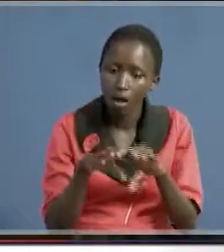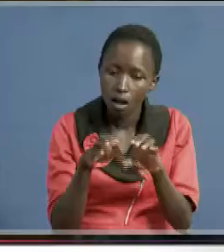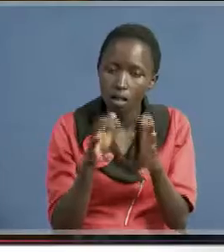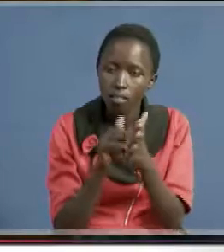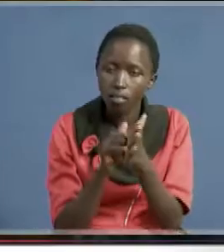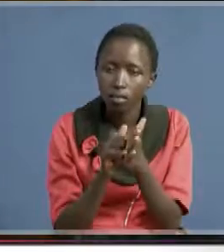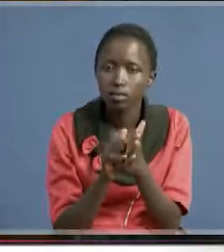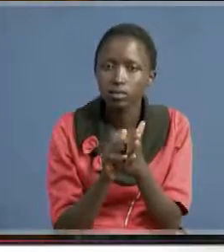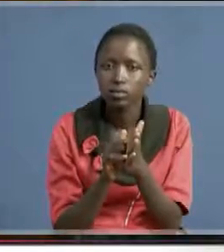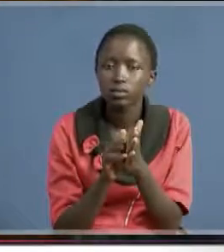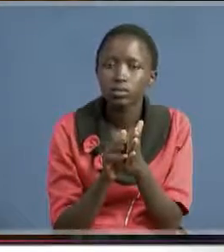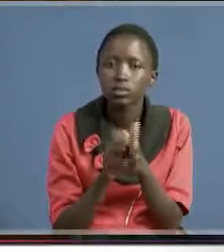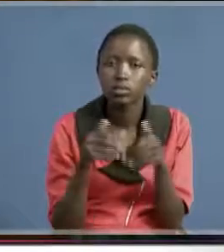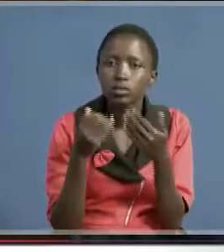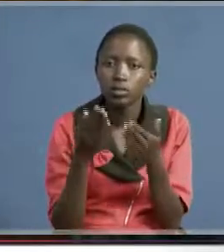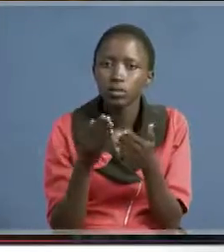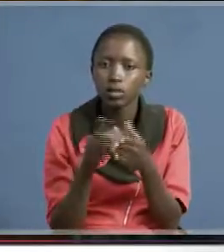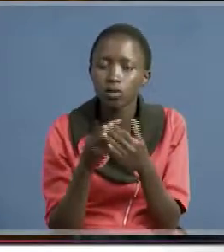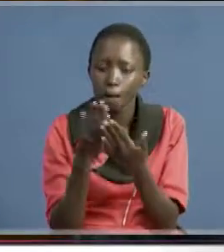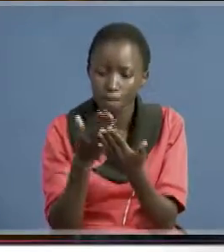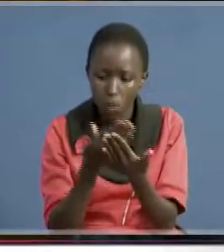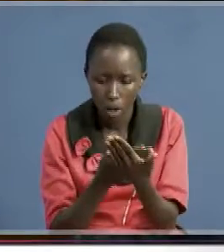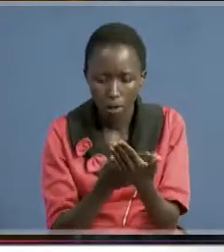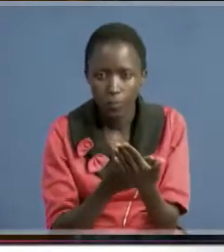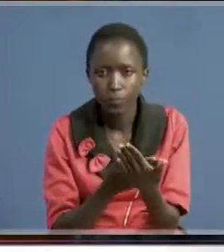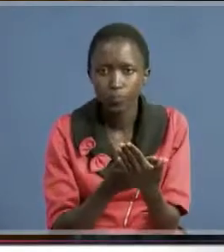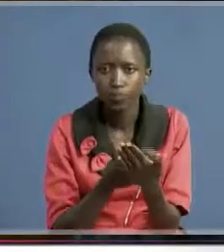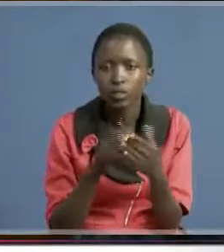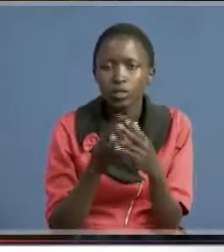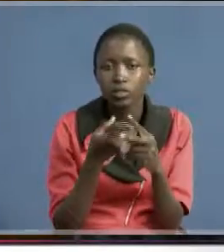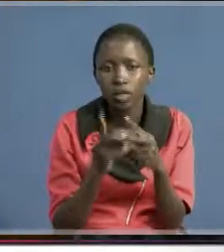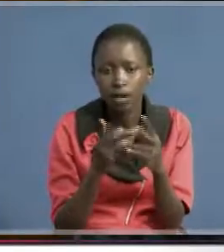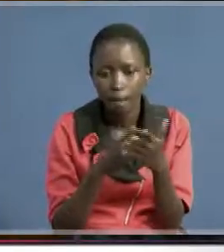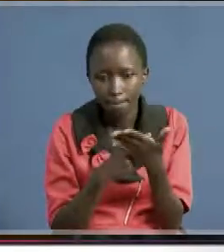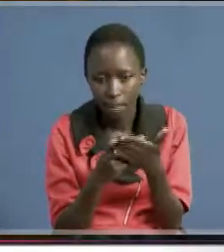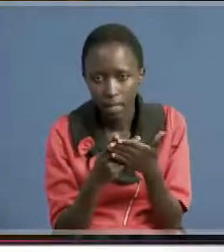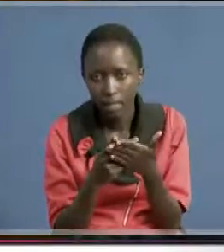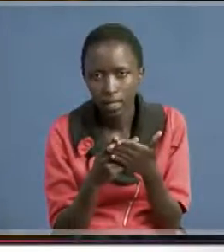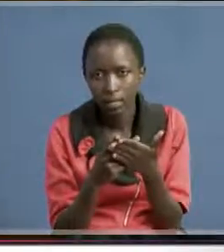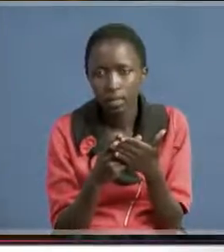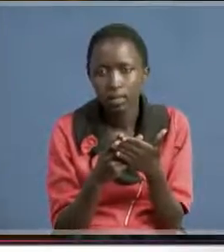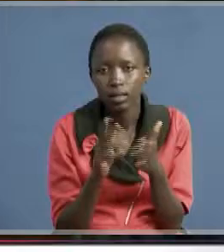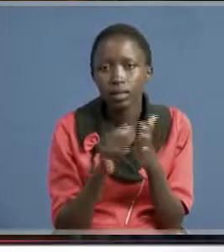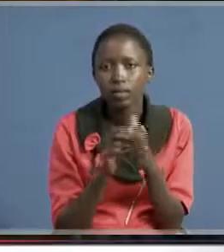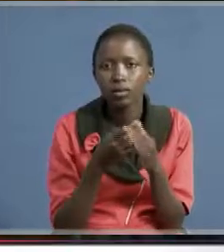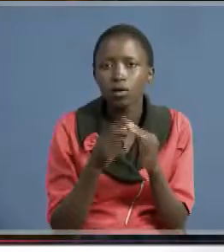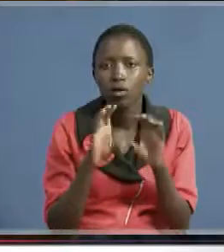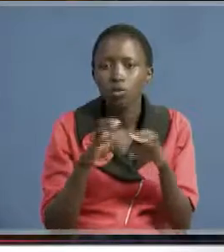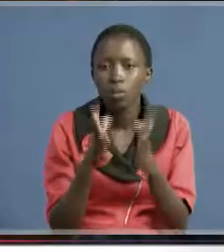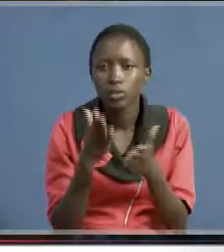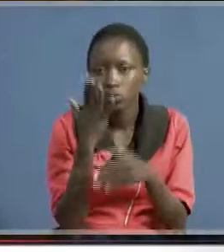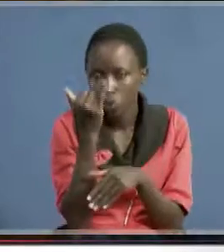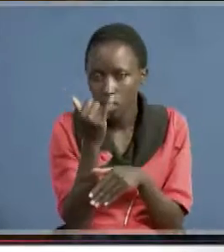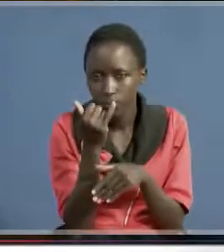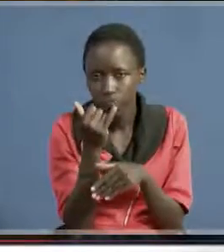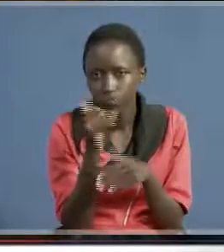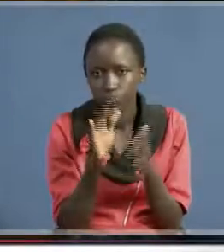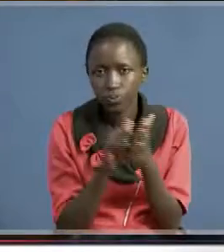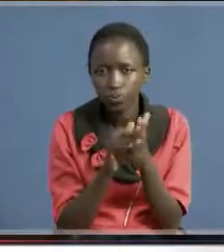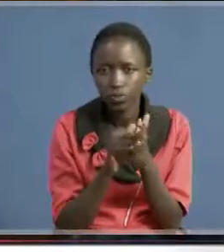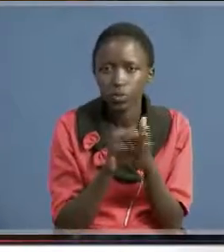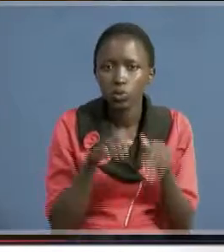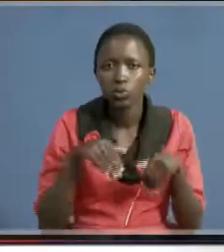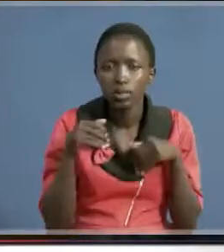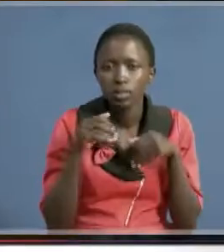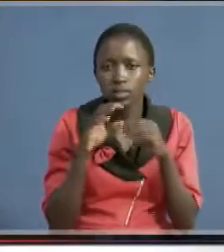that we embark on a program to start paying farmers so that we do not